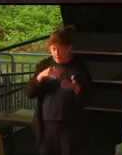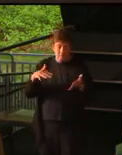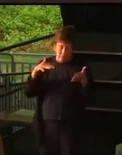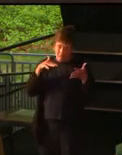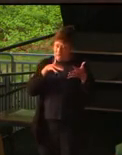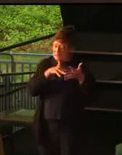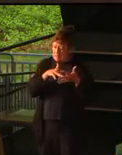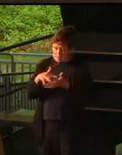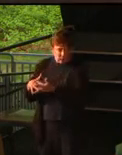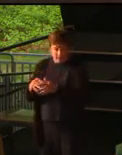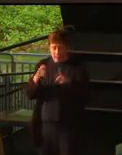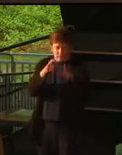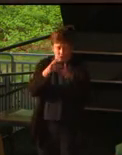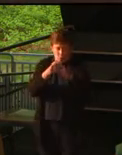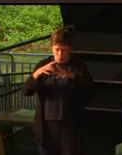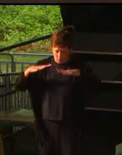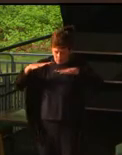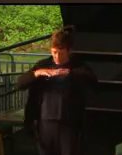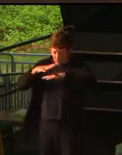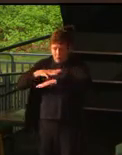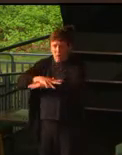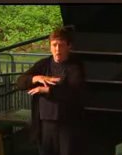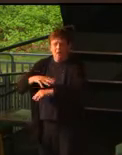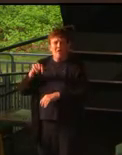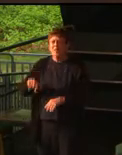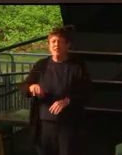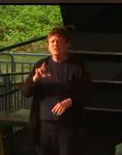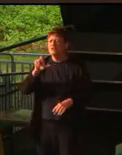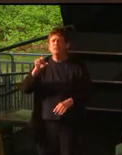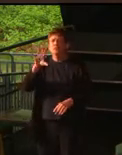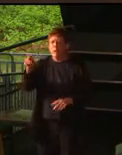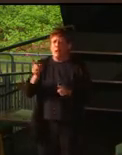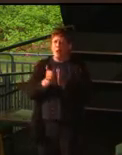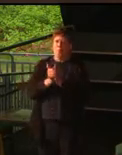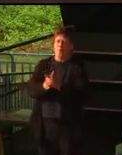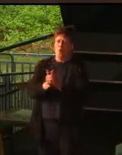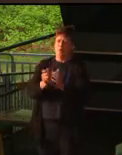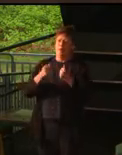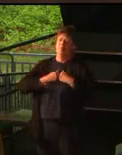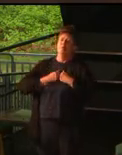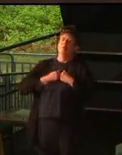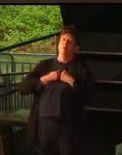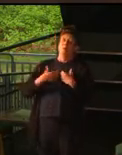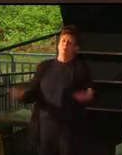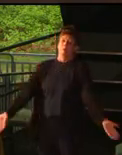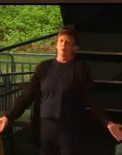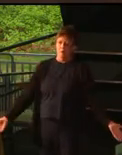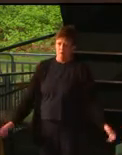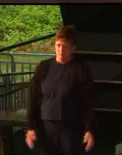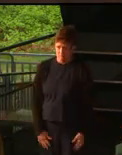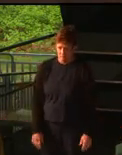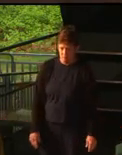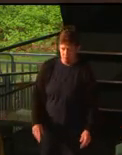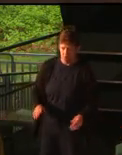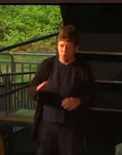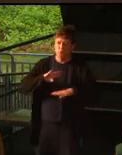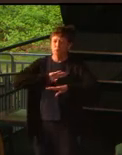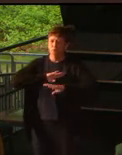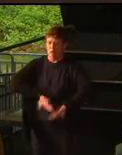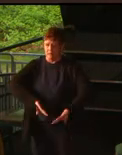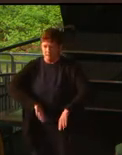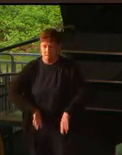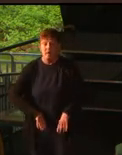words blur together. This is a rare moment of release. And the good news is,